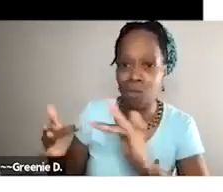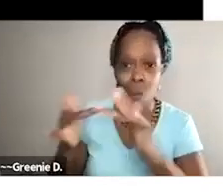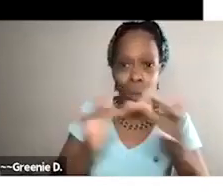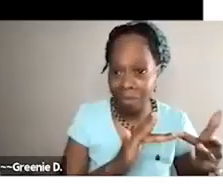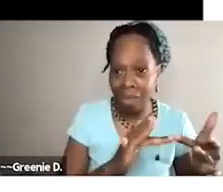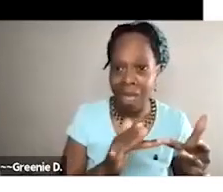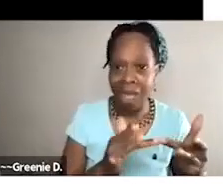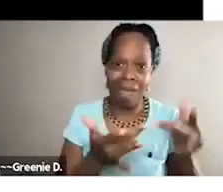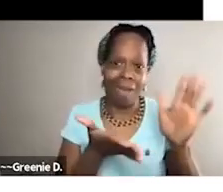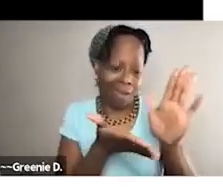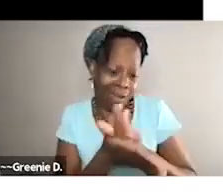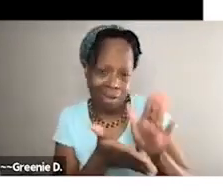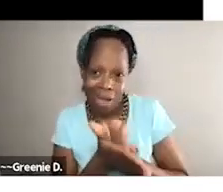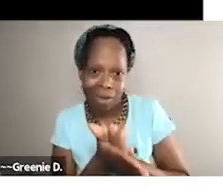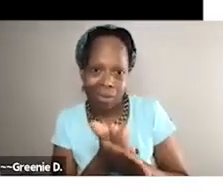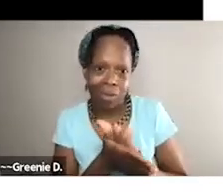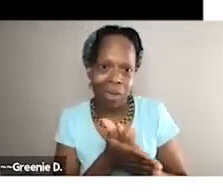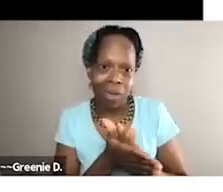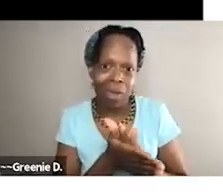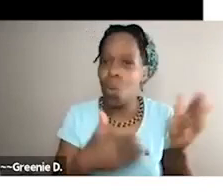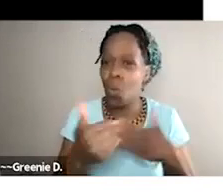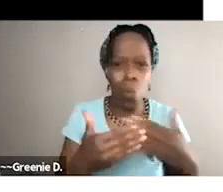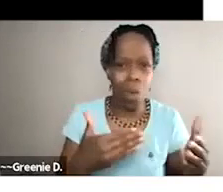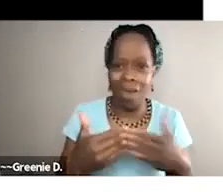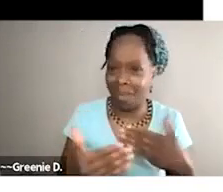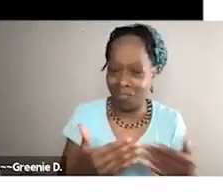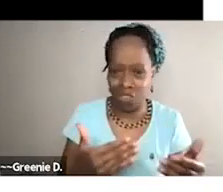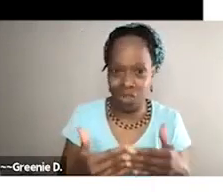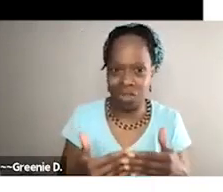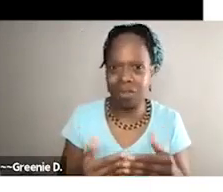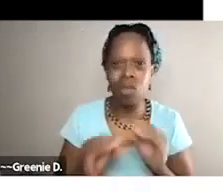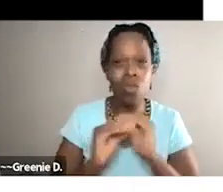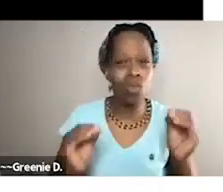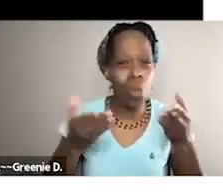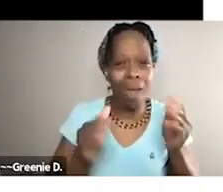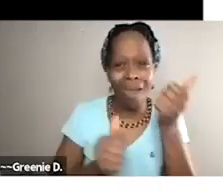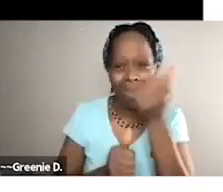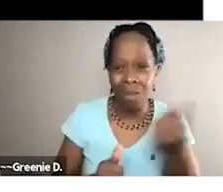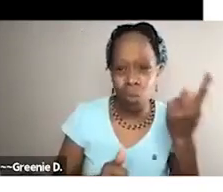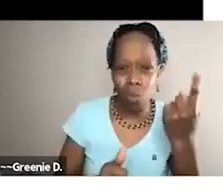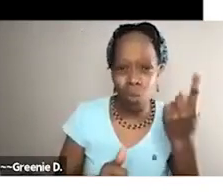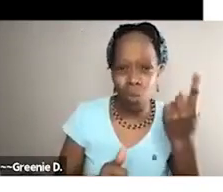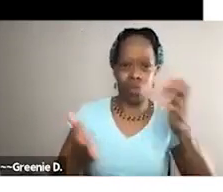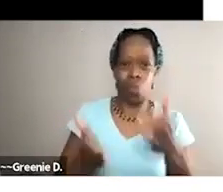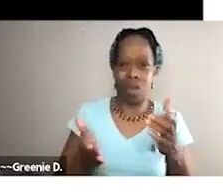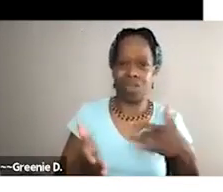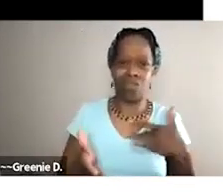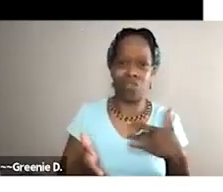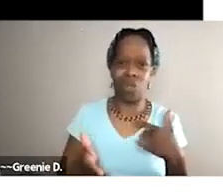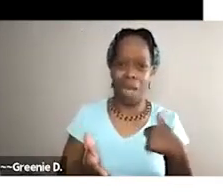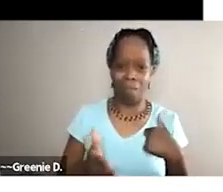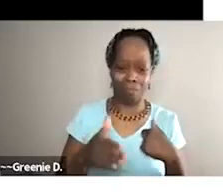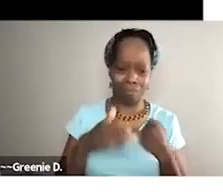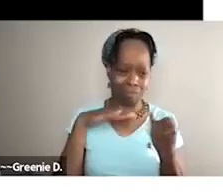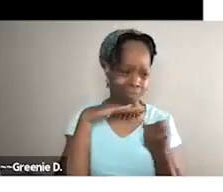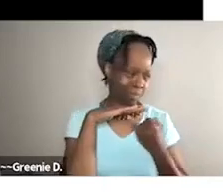a SharePoint, whatever it may be. There's no way that any one of us would want to feel that we are excluding a segment of the population